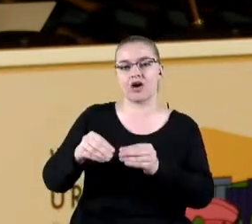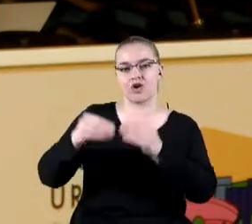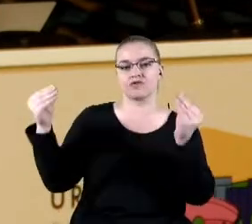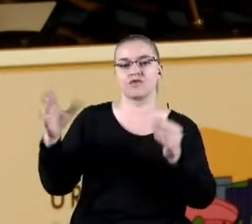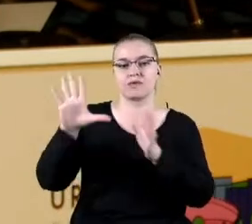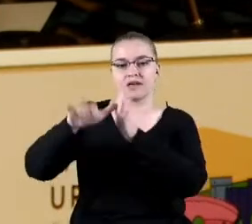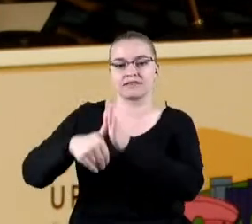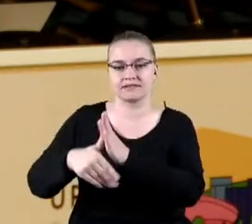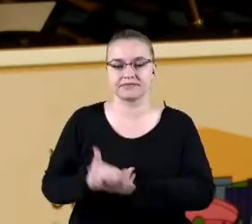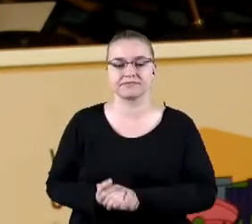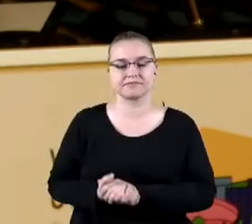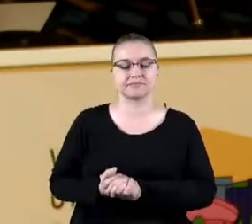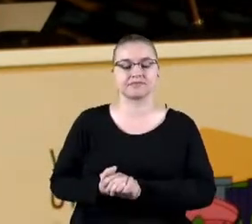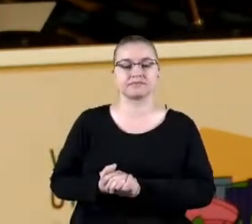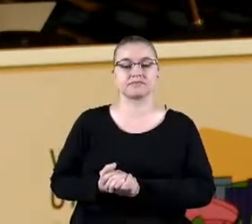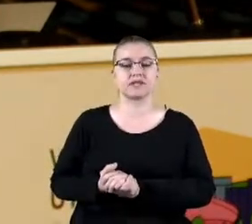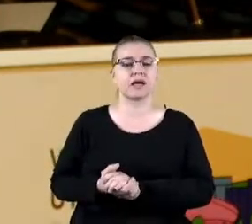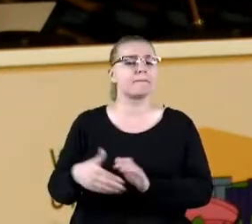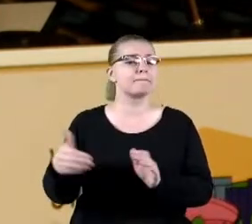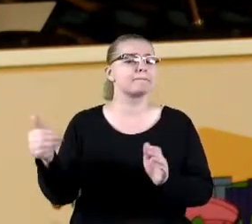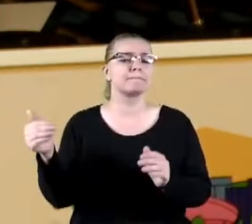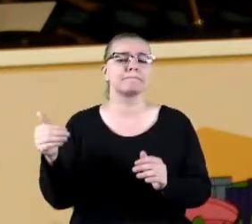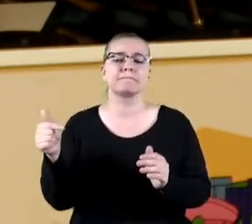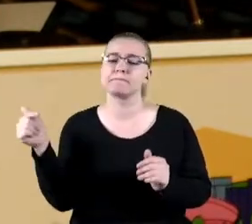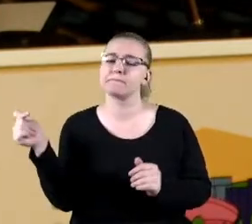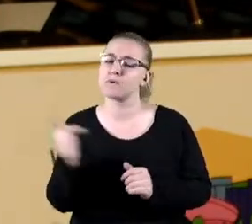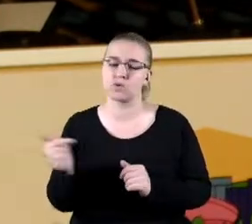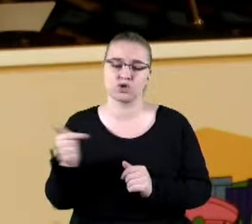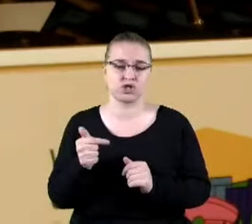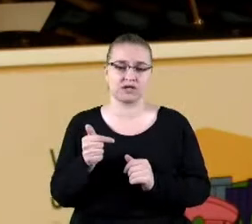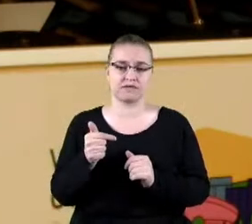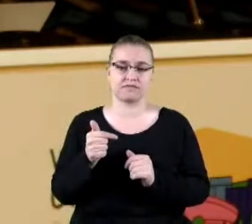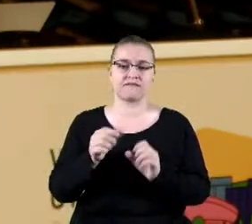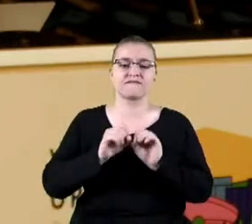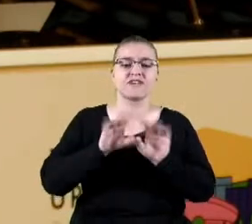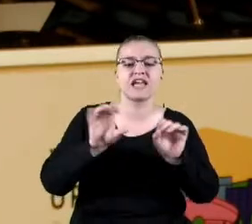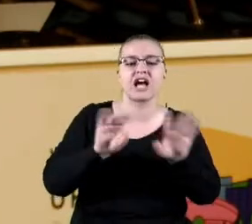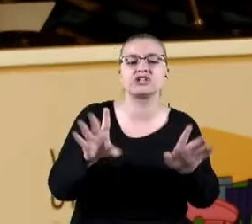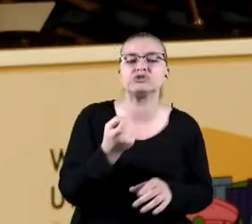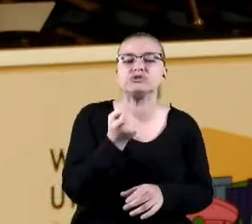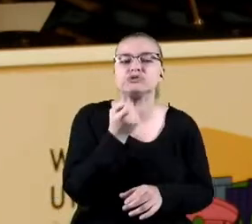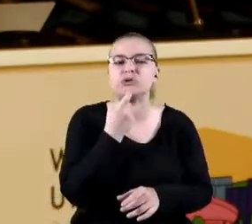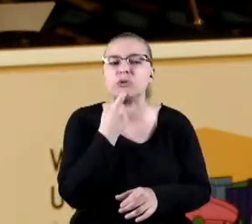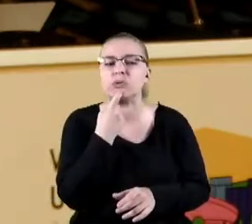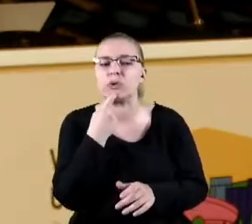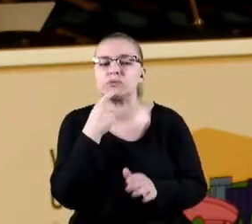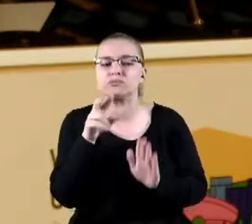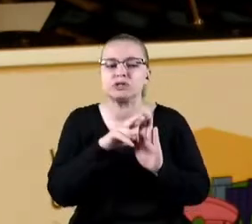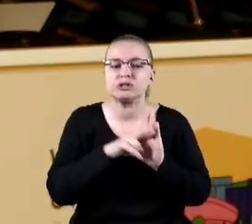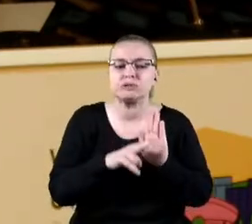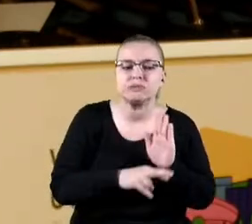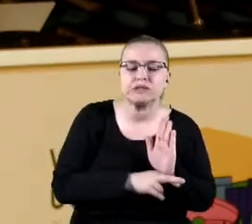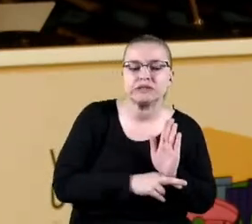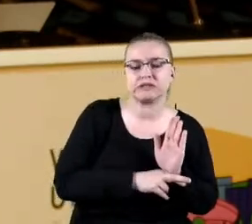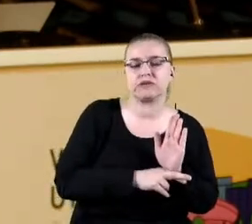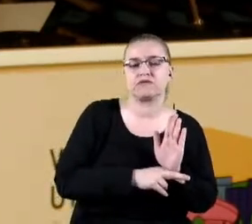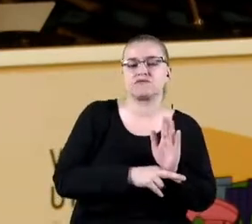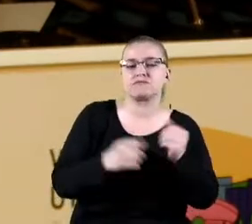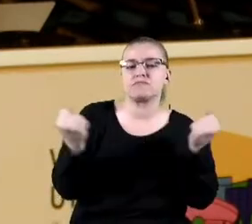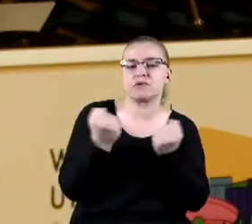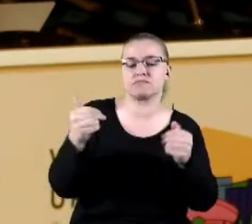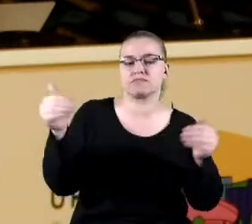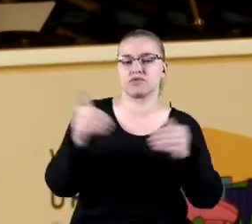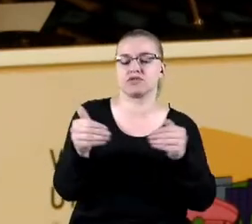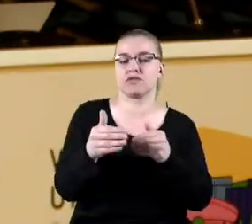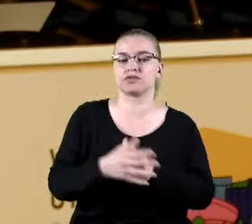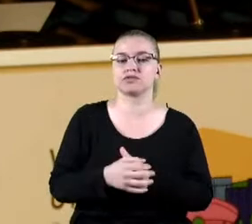also necessary to define guidelines focused on strengthening the capacities of the territorial and